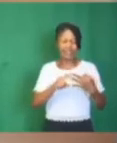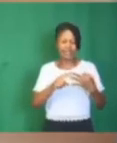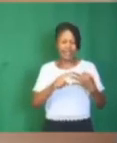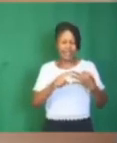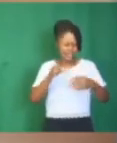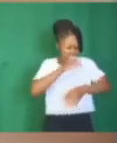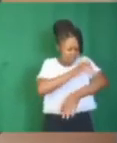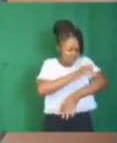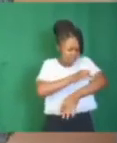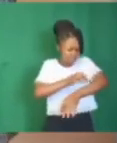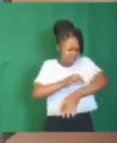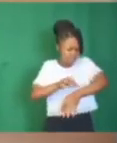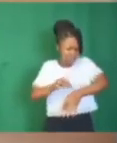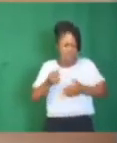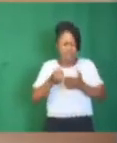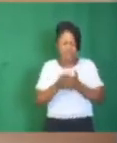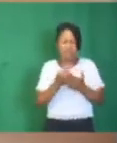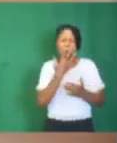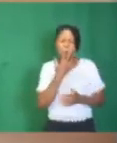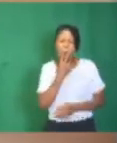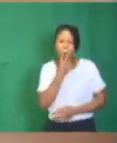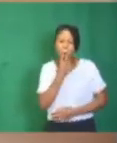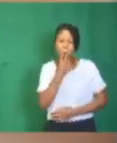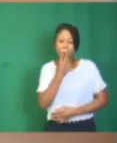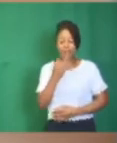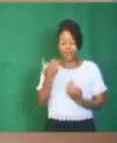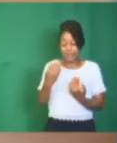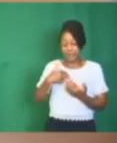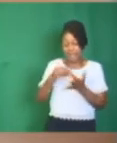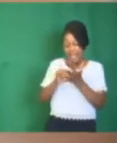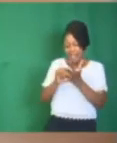And then now we are going to look at the heart. I have a diagram that I want to show you,